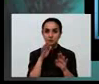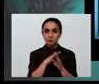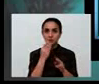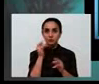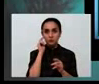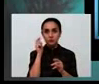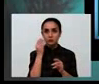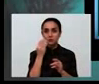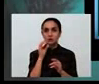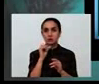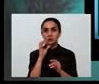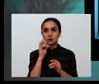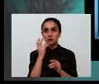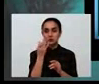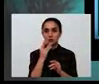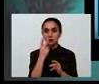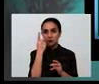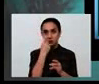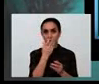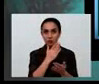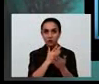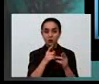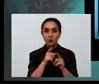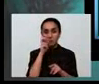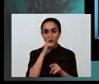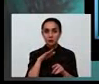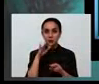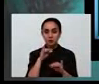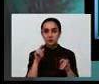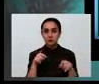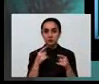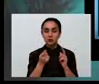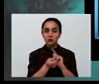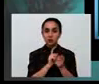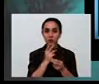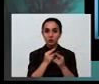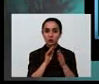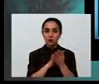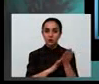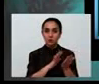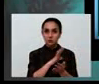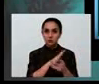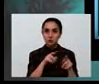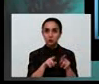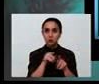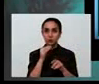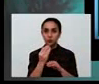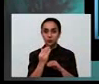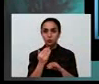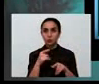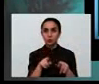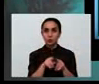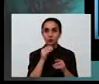sanksiyalar e'lon qilinishiga qaramasdan mamlakatda islohotlar davom ettirildi. Demak, bu